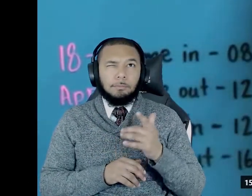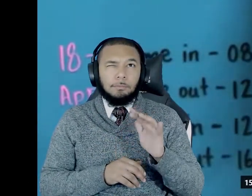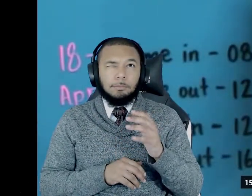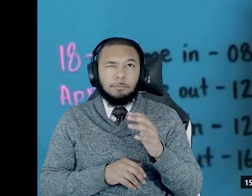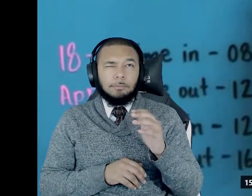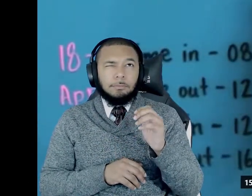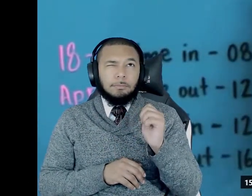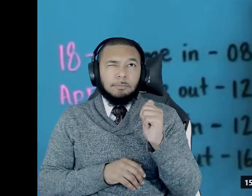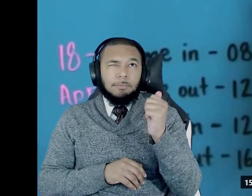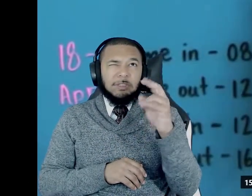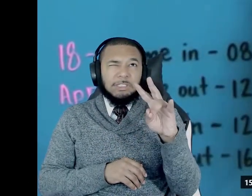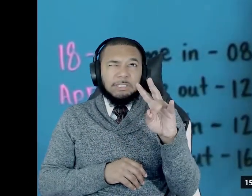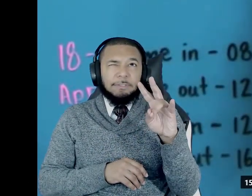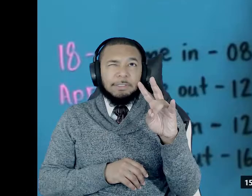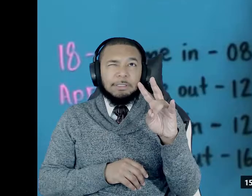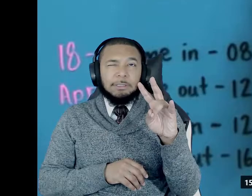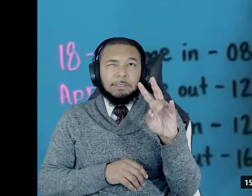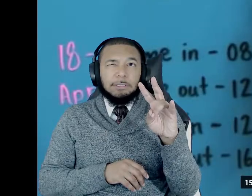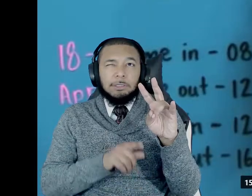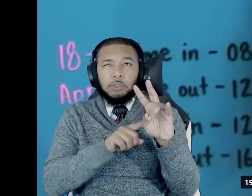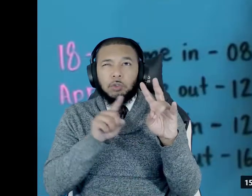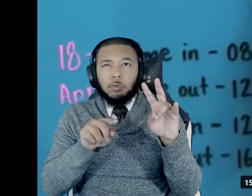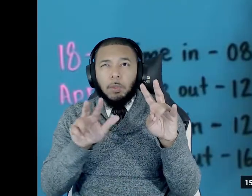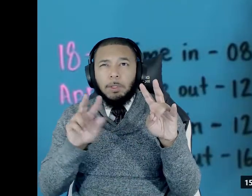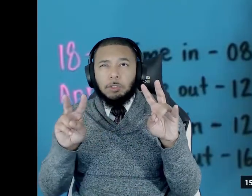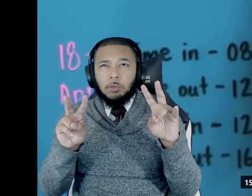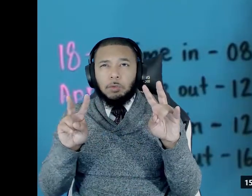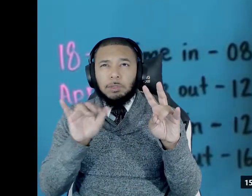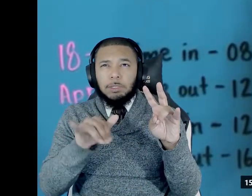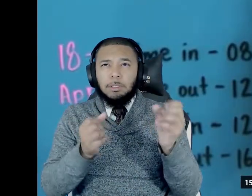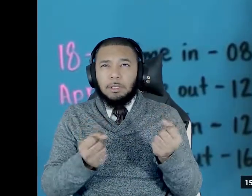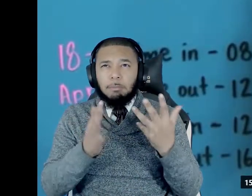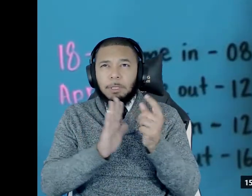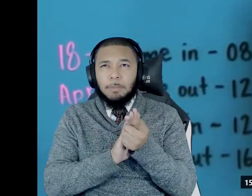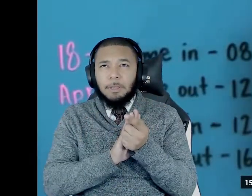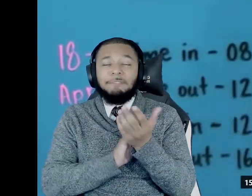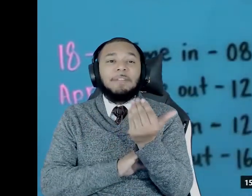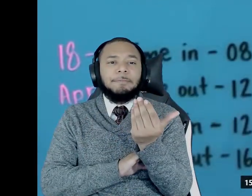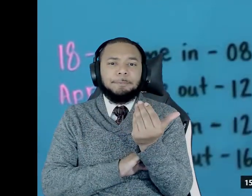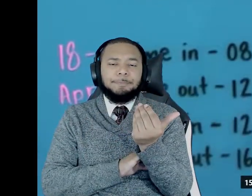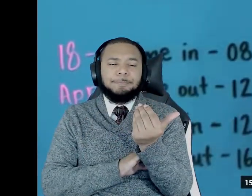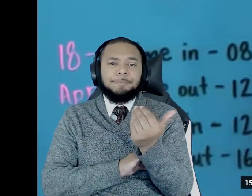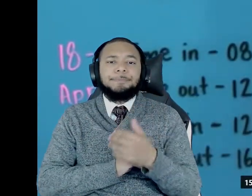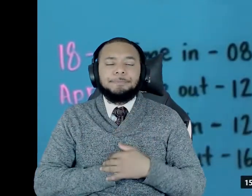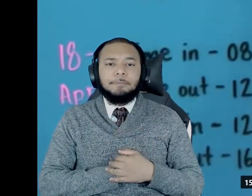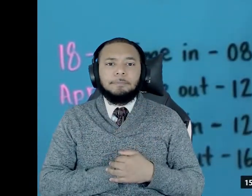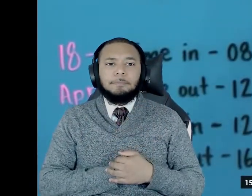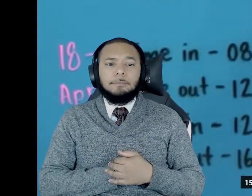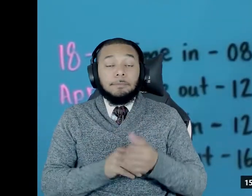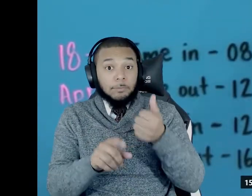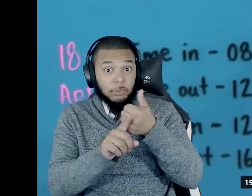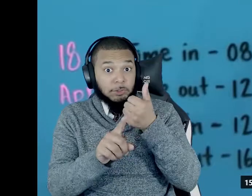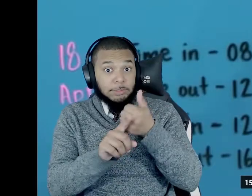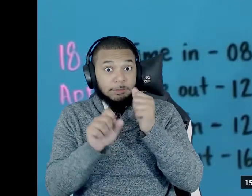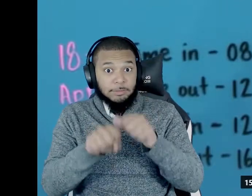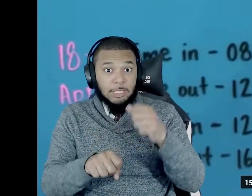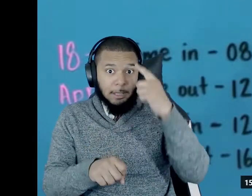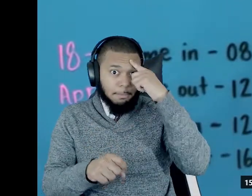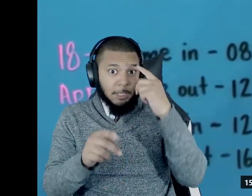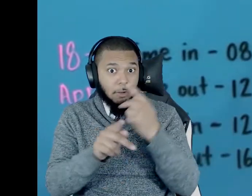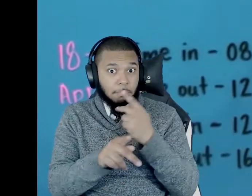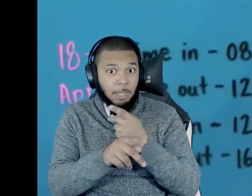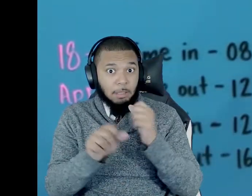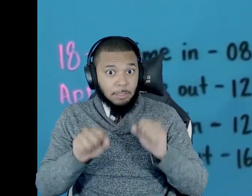from 17 to 32. That's going to be 15 minutes. And you can do the